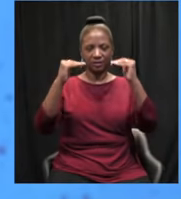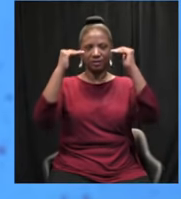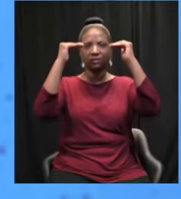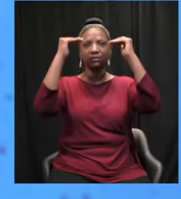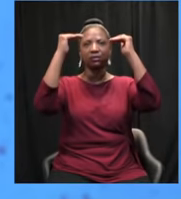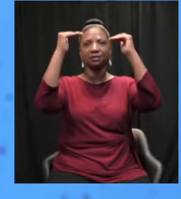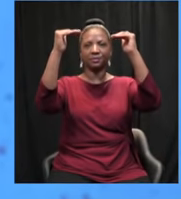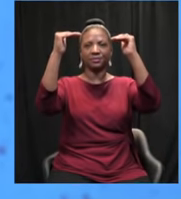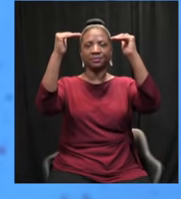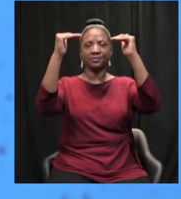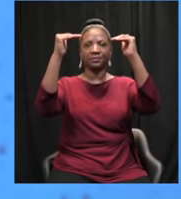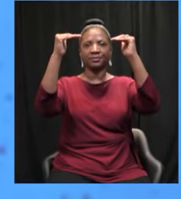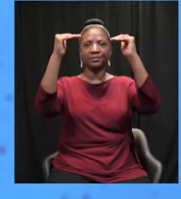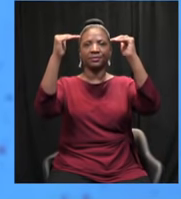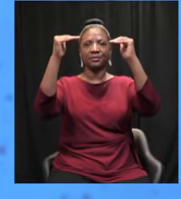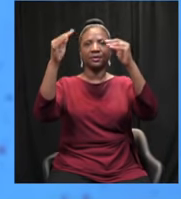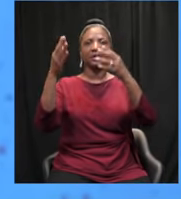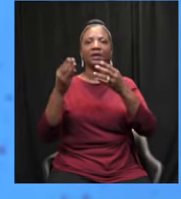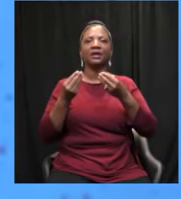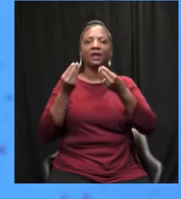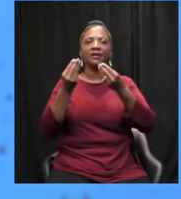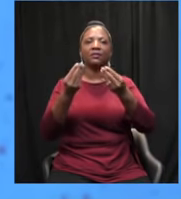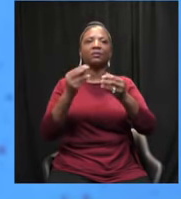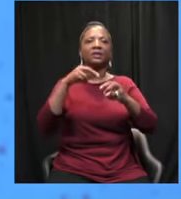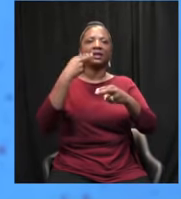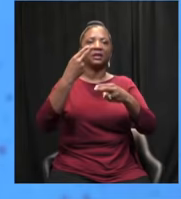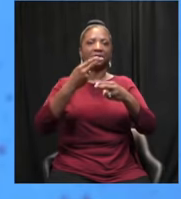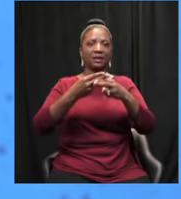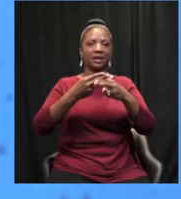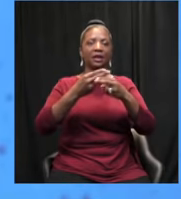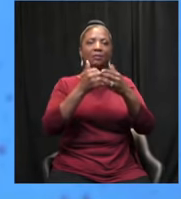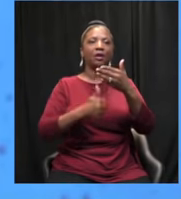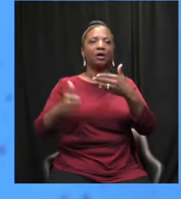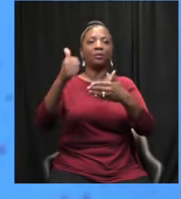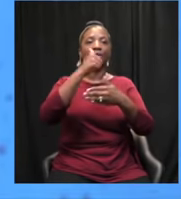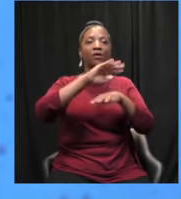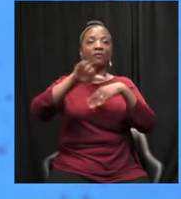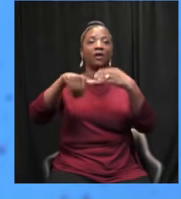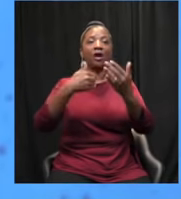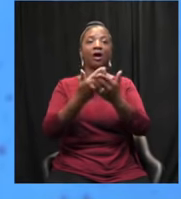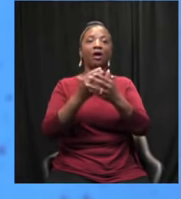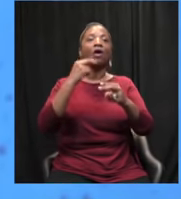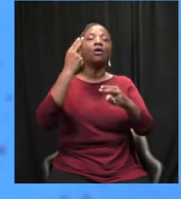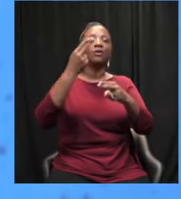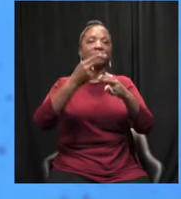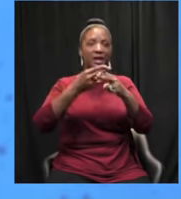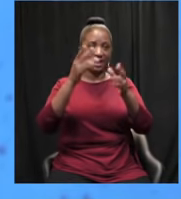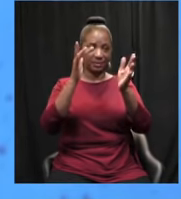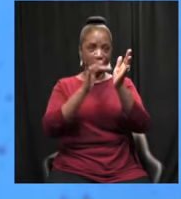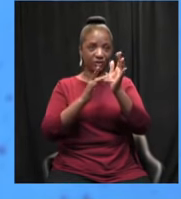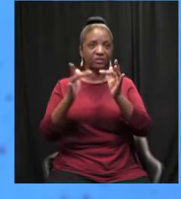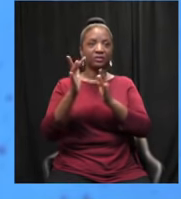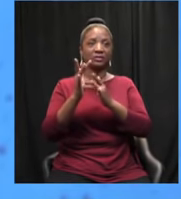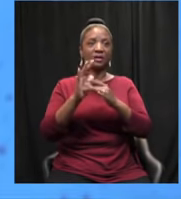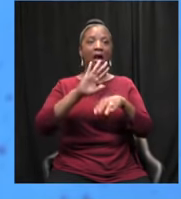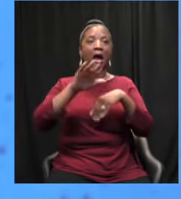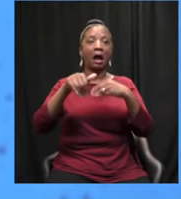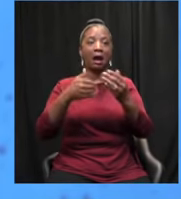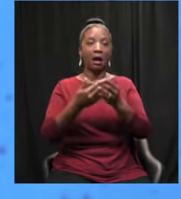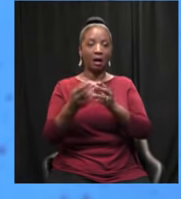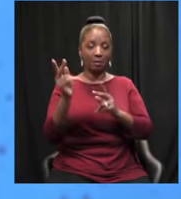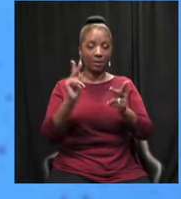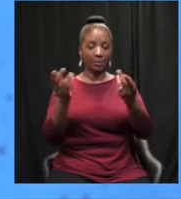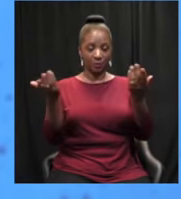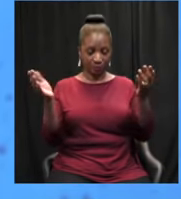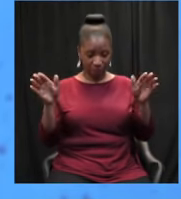the name that is above every name. Let the name of Jesus, every knee should bow in heaven